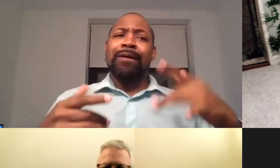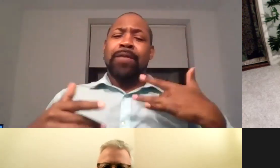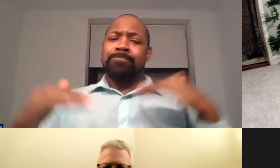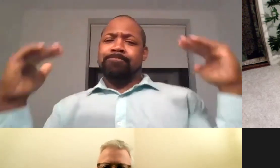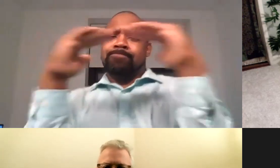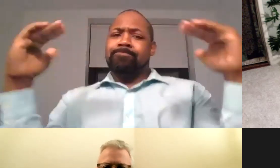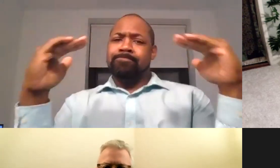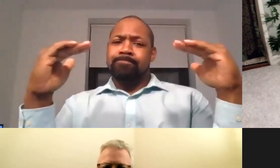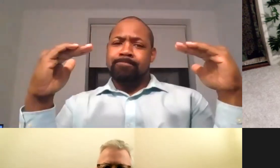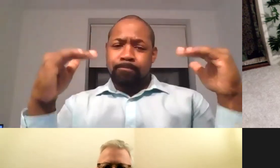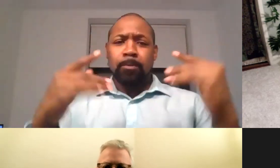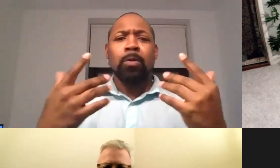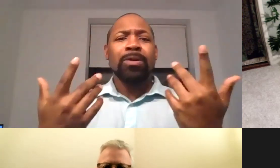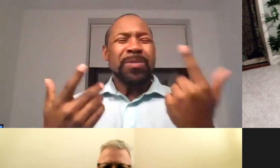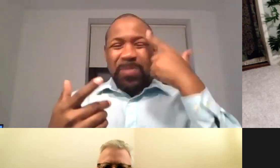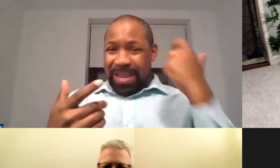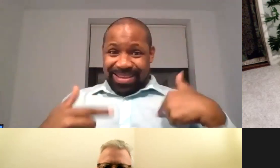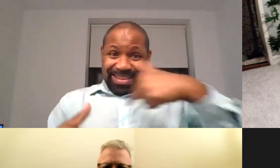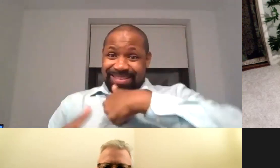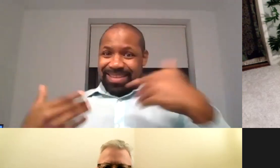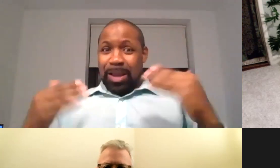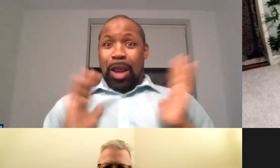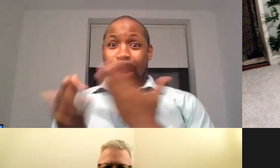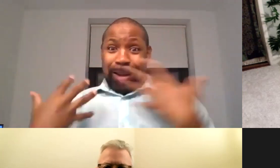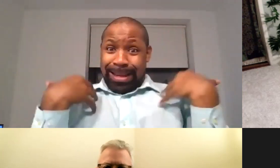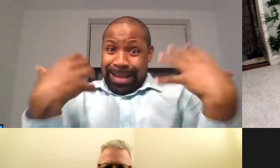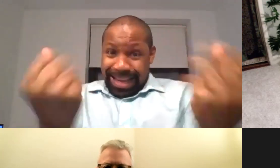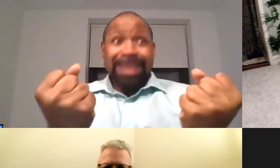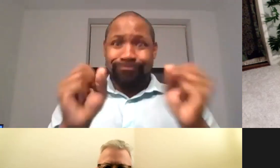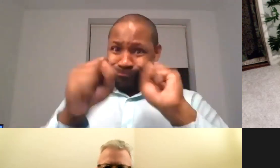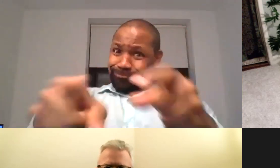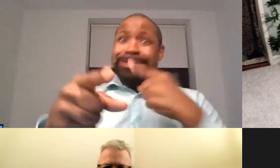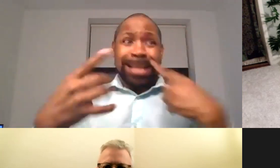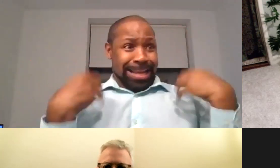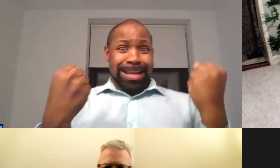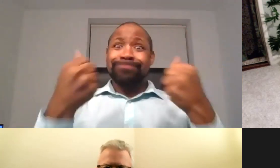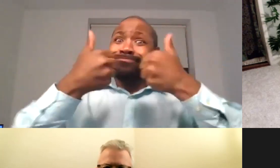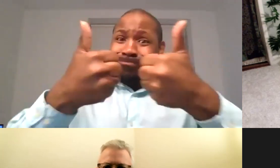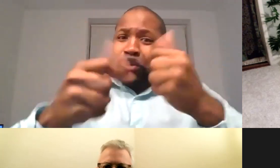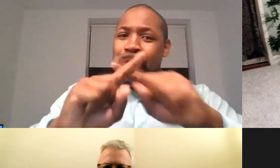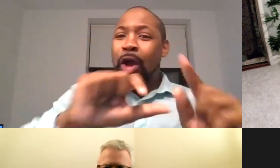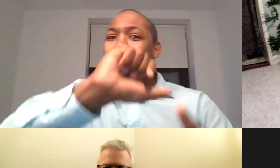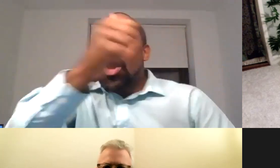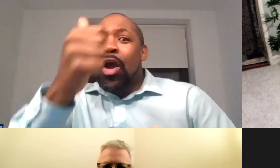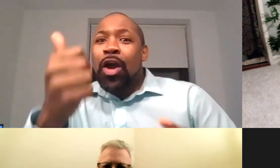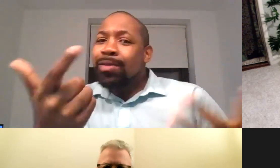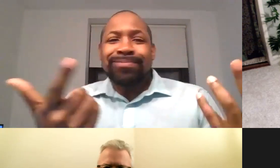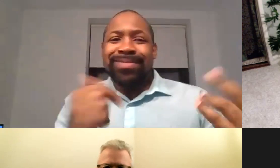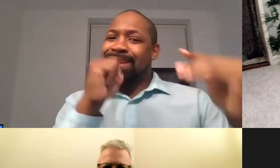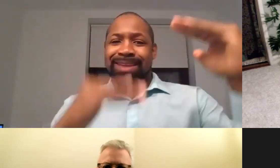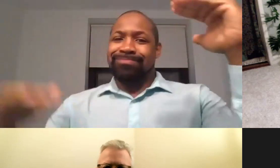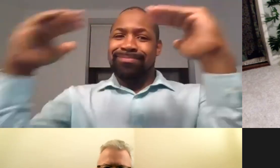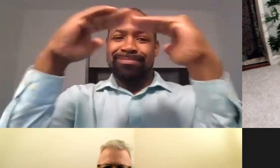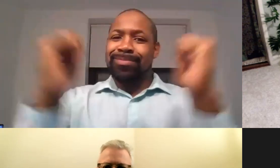I feel they need to be moved up on the list so they have a sense of fairness, because our health is just as important